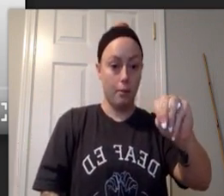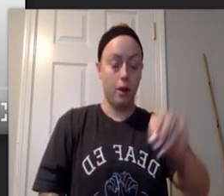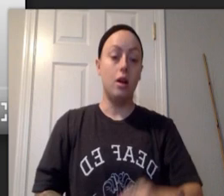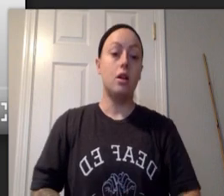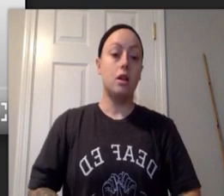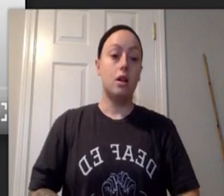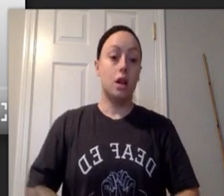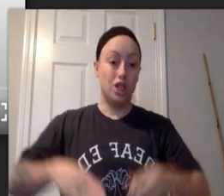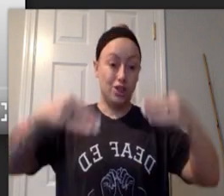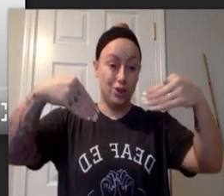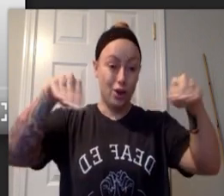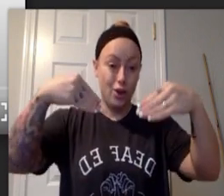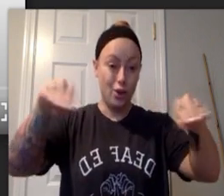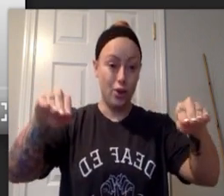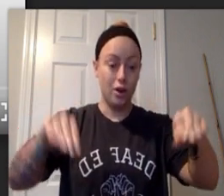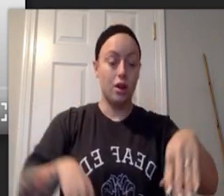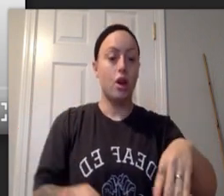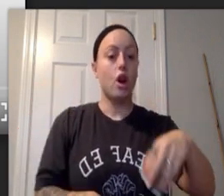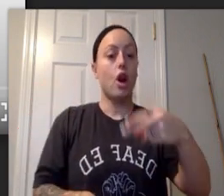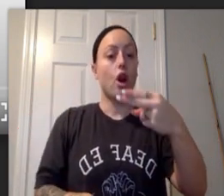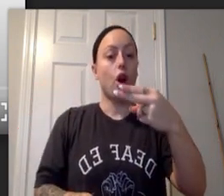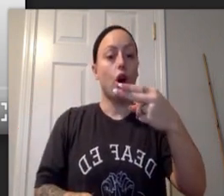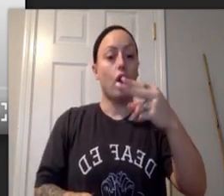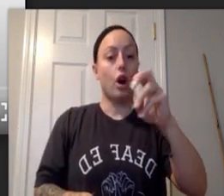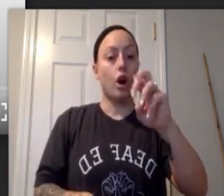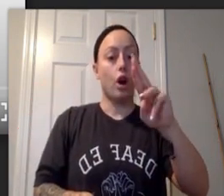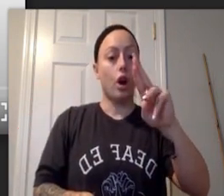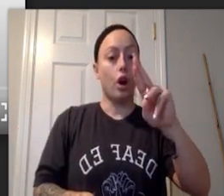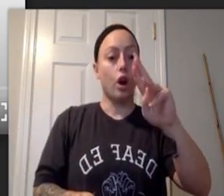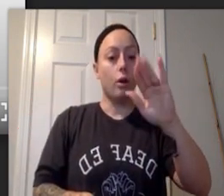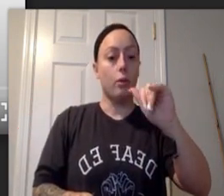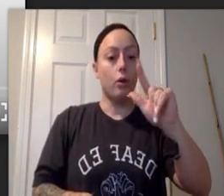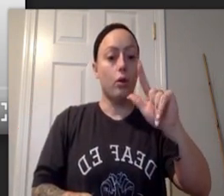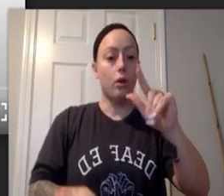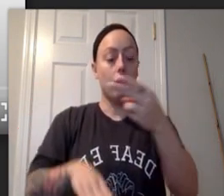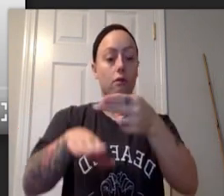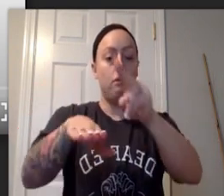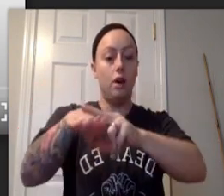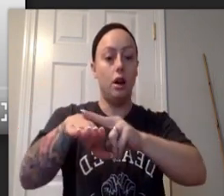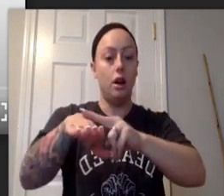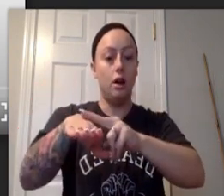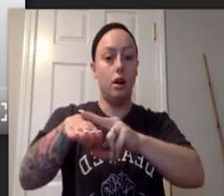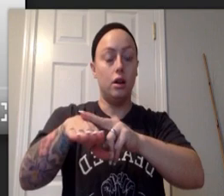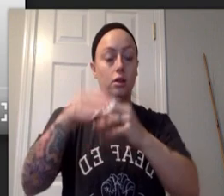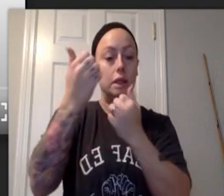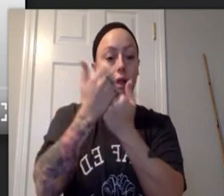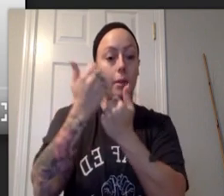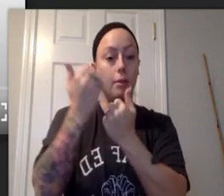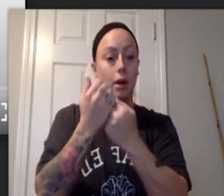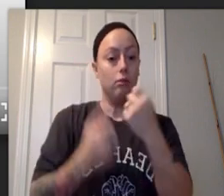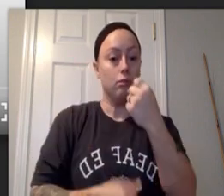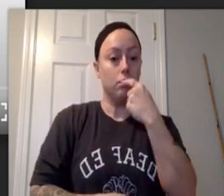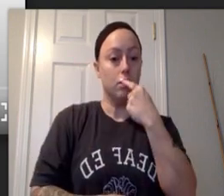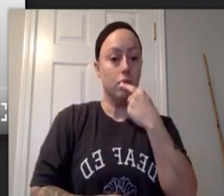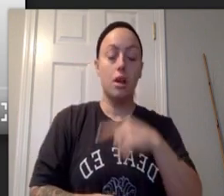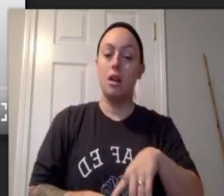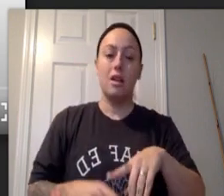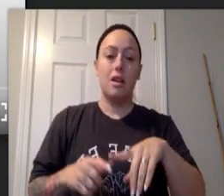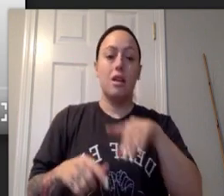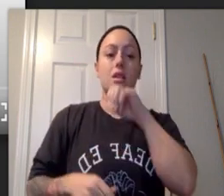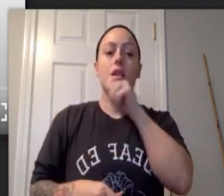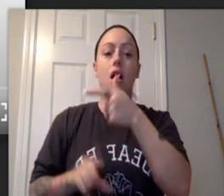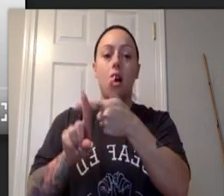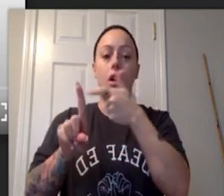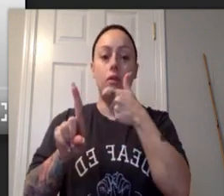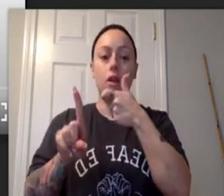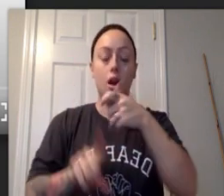as an herbal supplement, and should be classified as an opioid. It's not derived from the opium poppy, but it